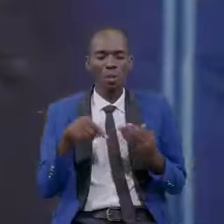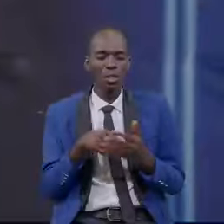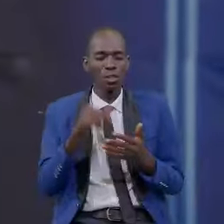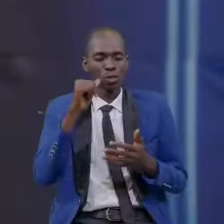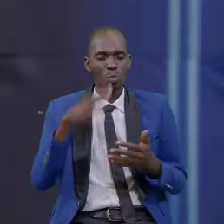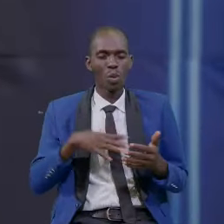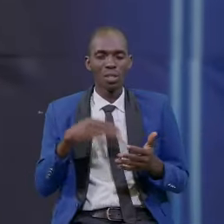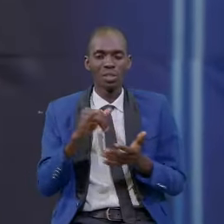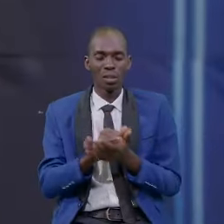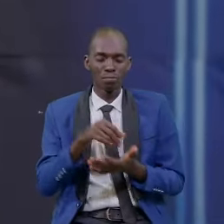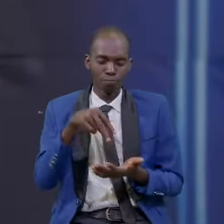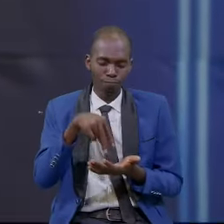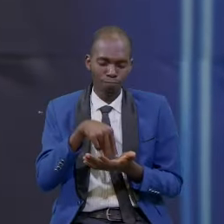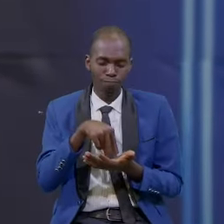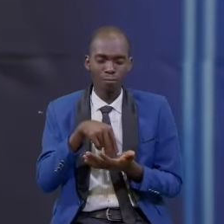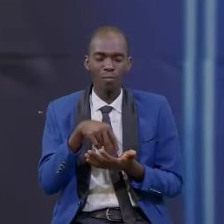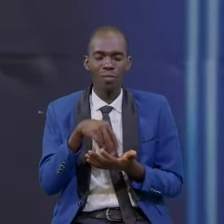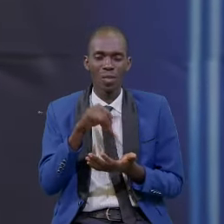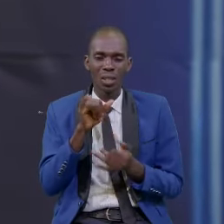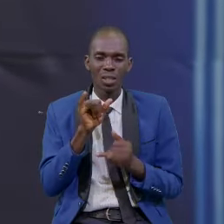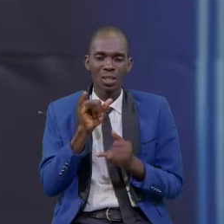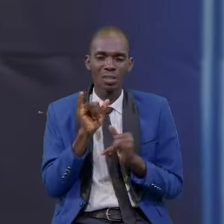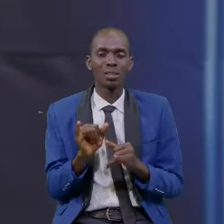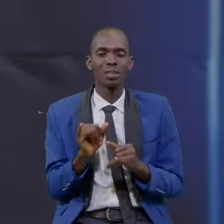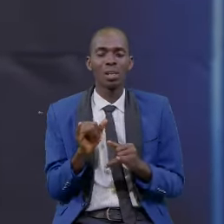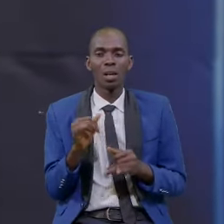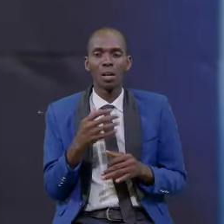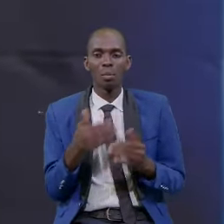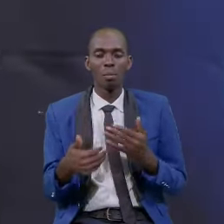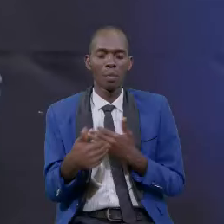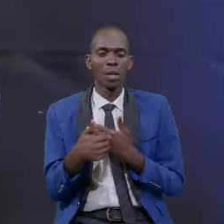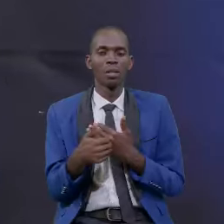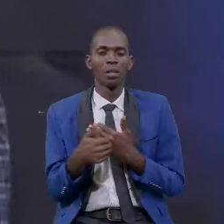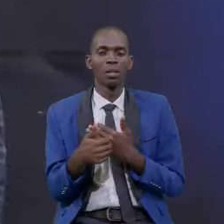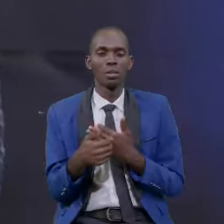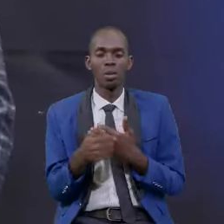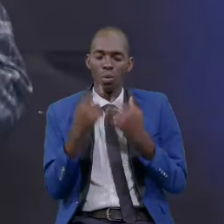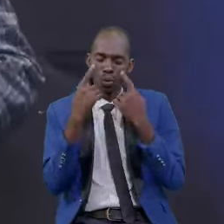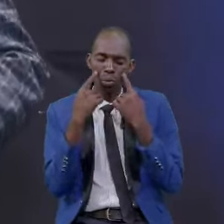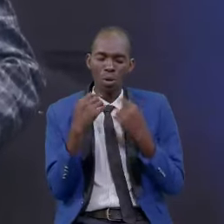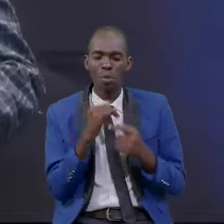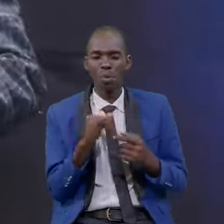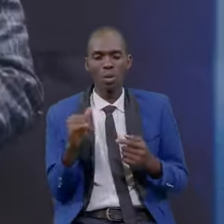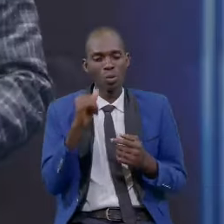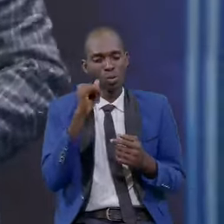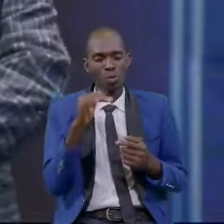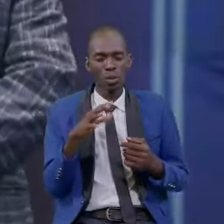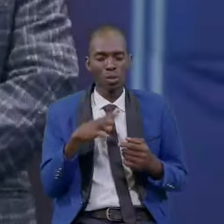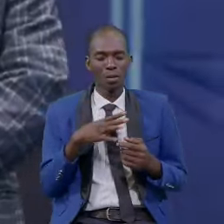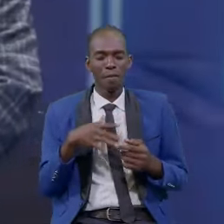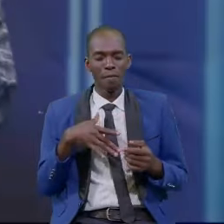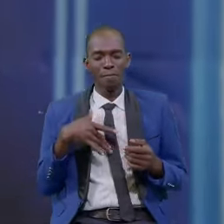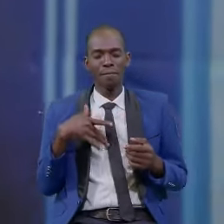stood at his feet behind him weeping. She felt she was